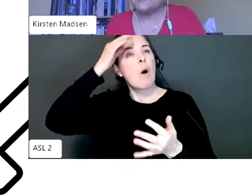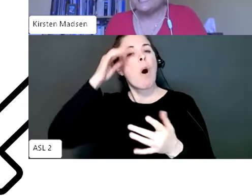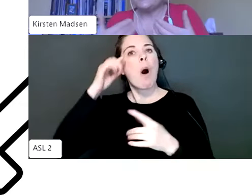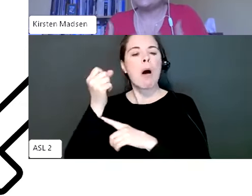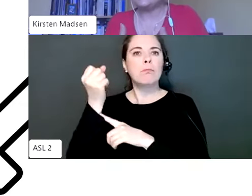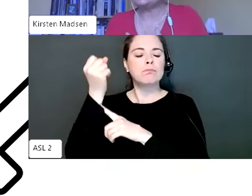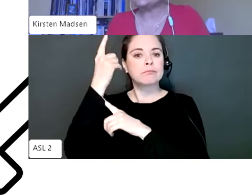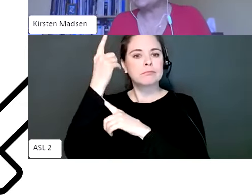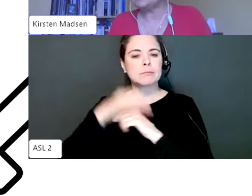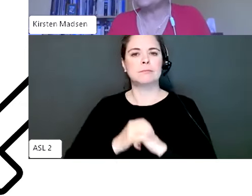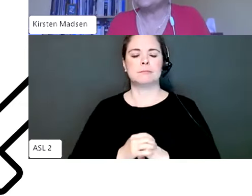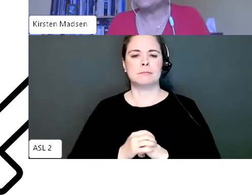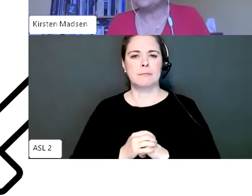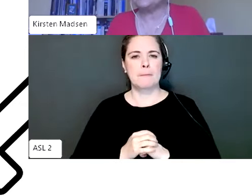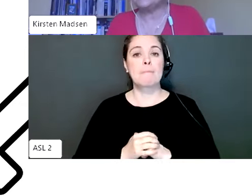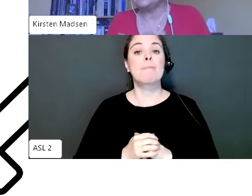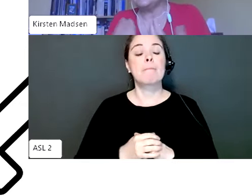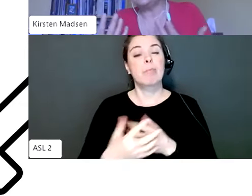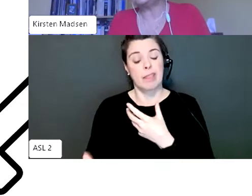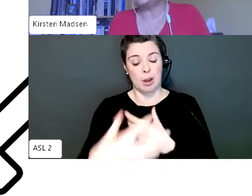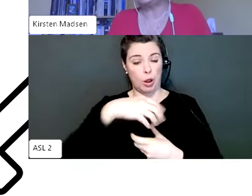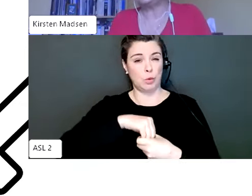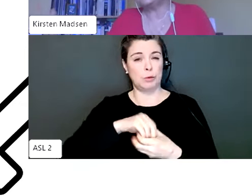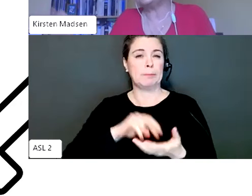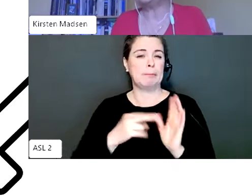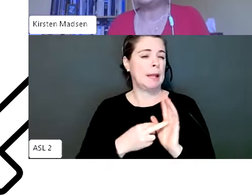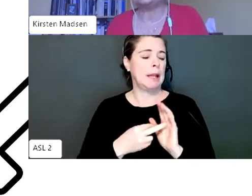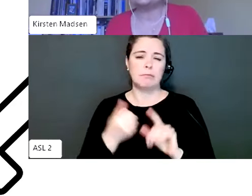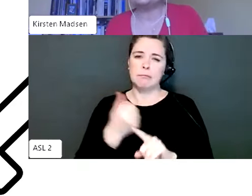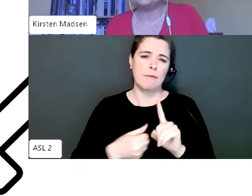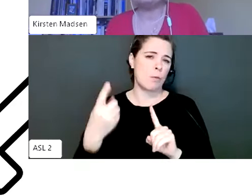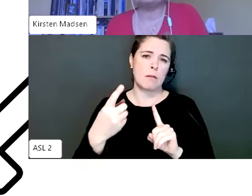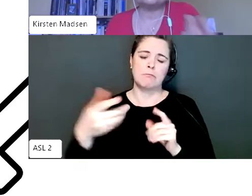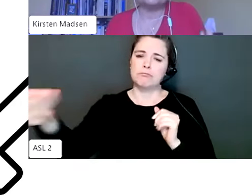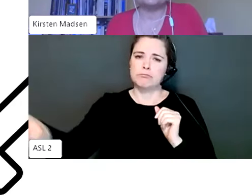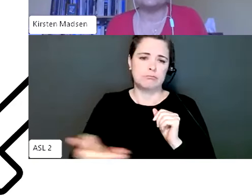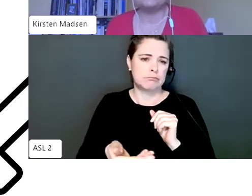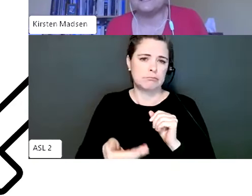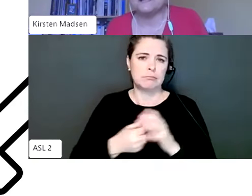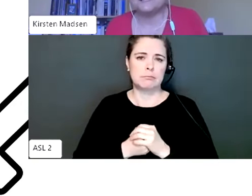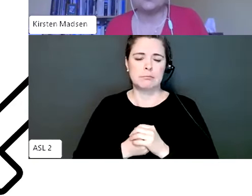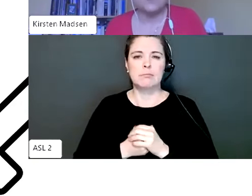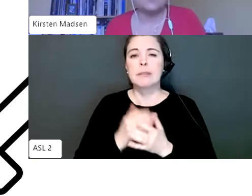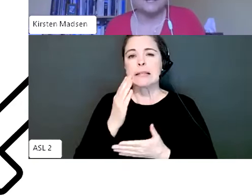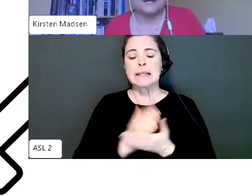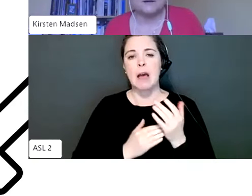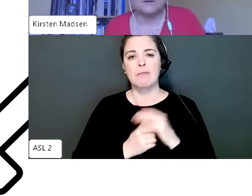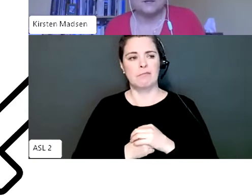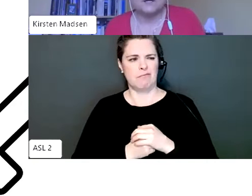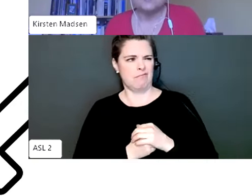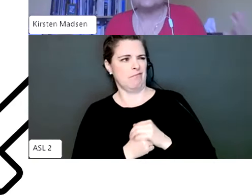oftentimes, unless it's the person who's being bullied, they'll say things, well, I see it, but it's really not my business. Why would I